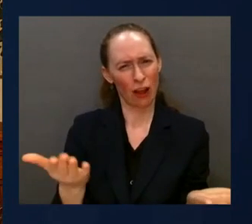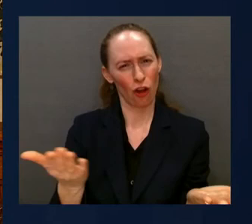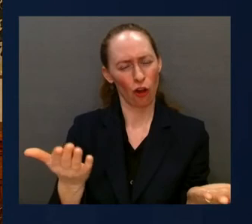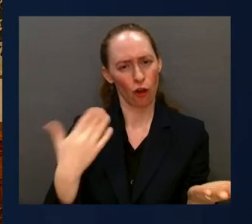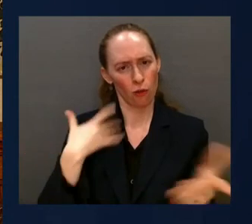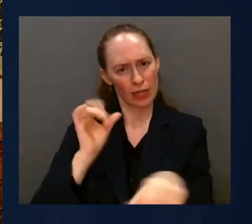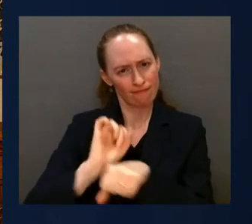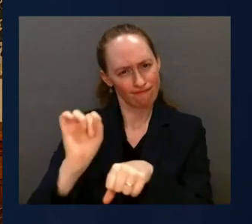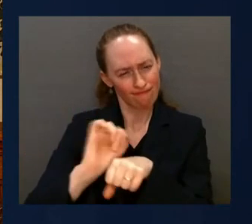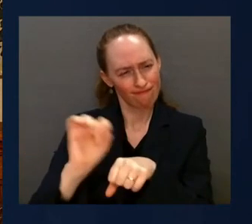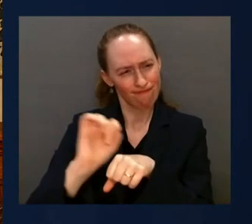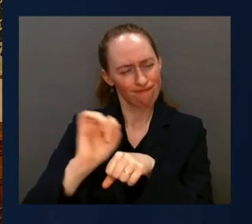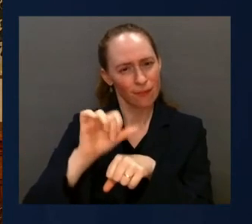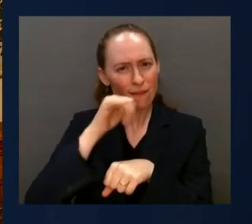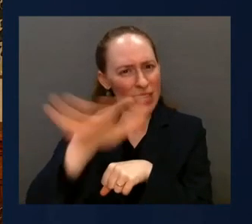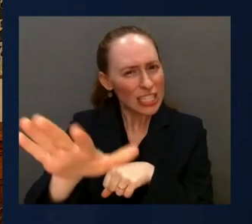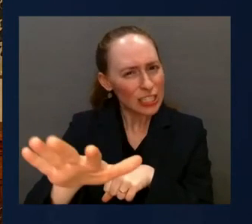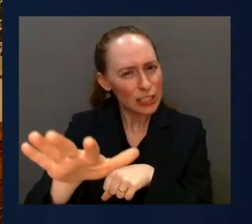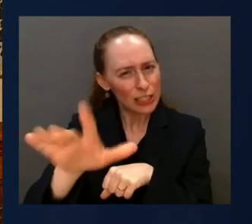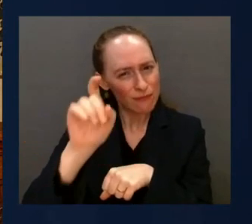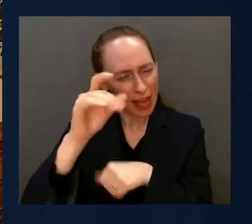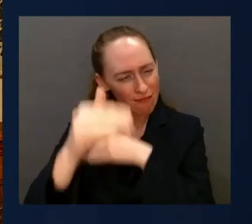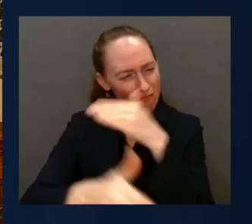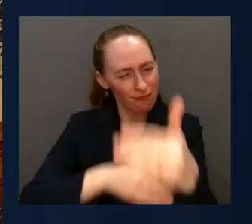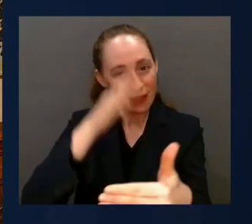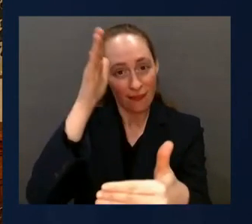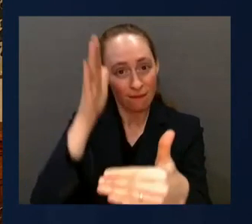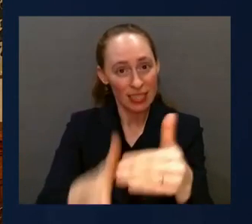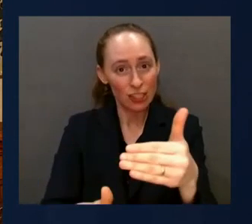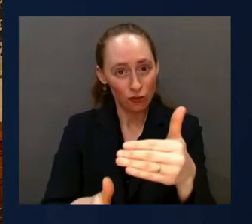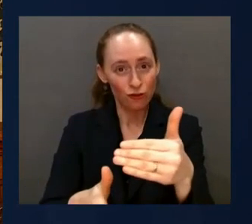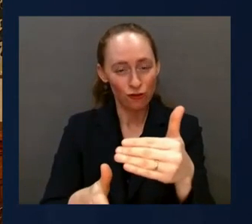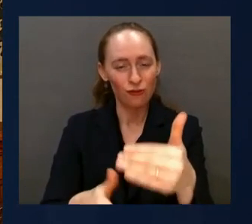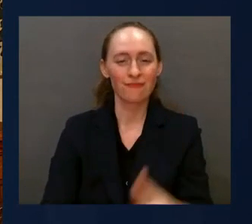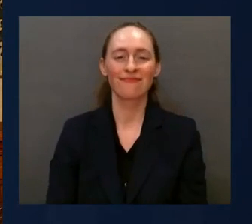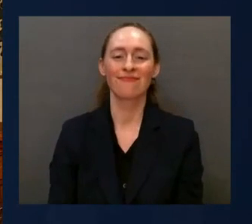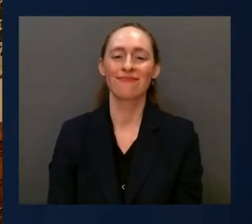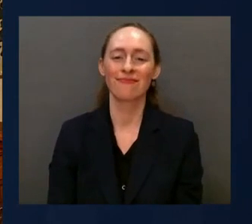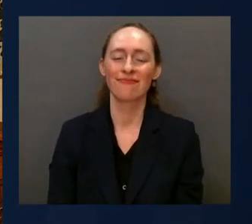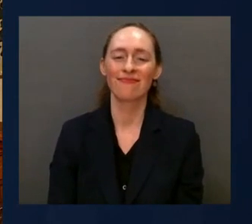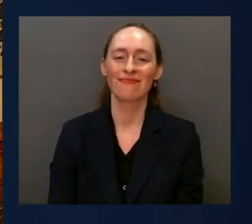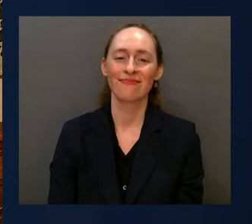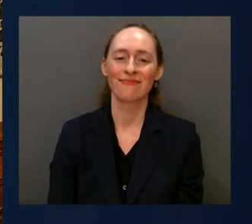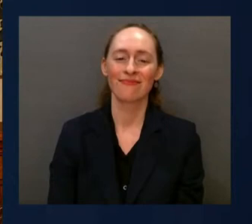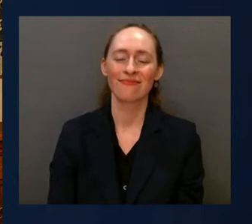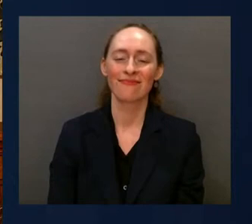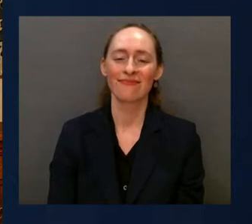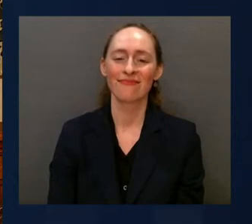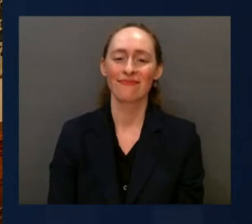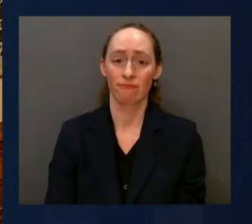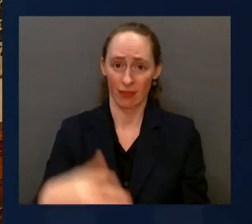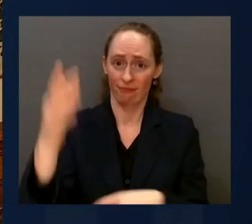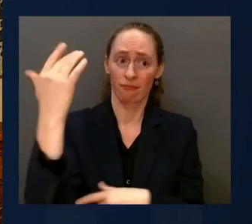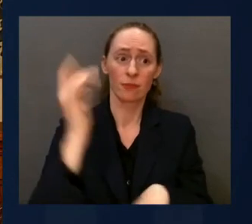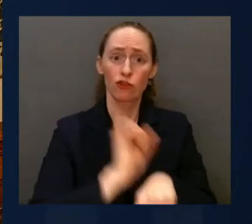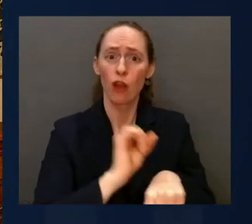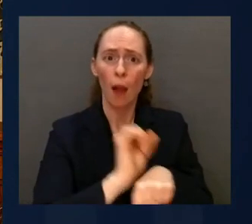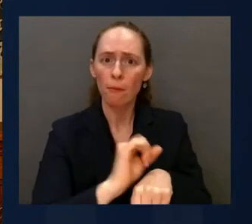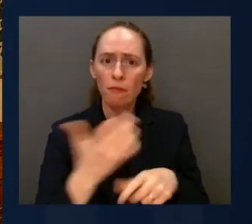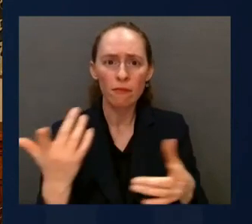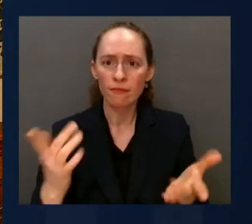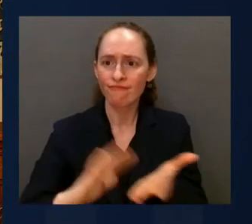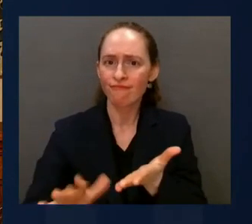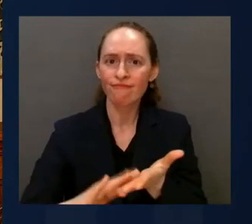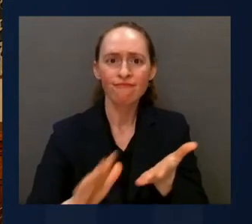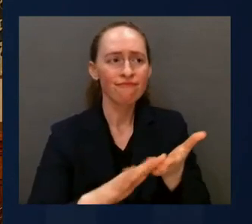for a long time. Too many good-paying manufacturing jobs move overseas. Factories closed down. Once thriving